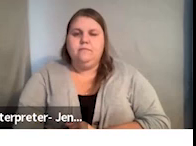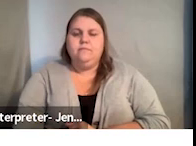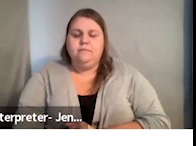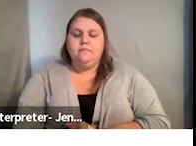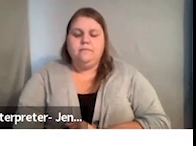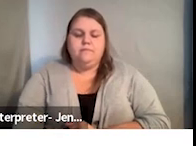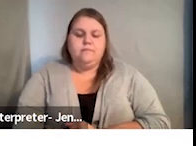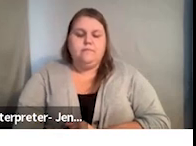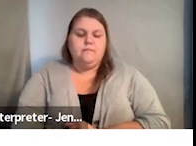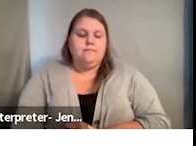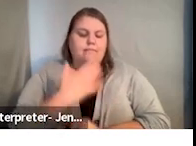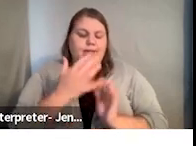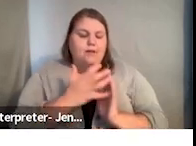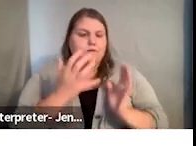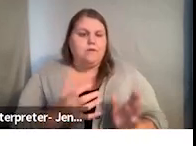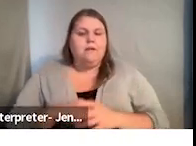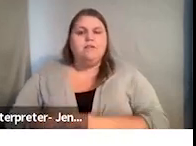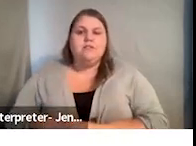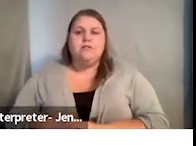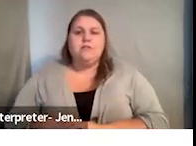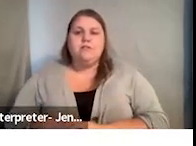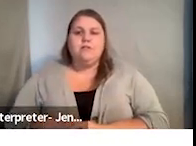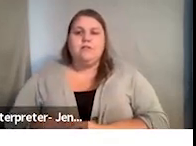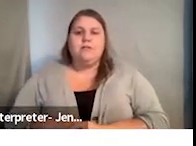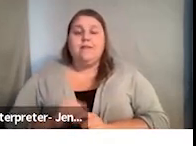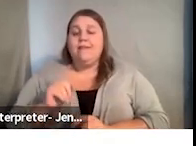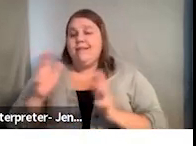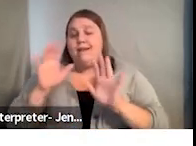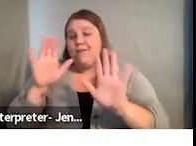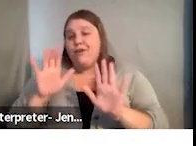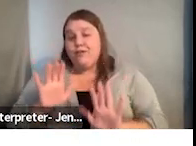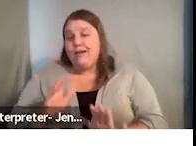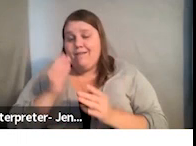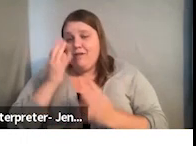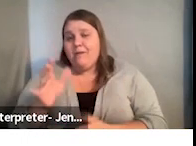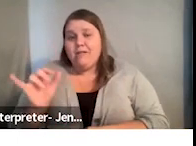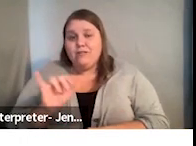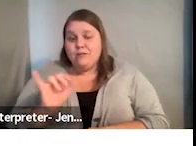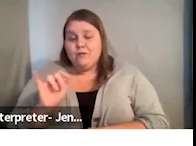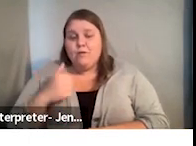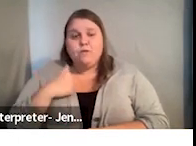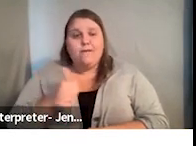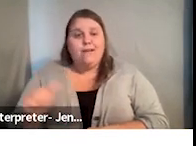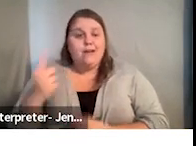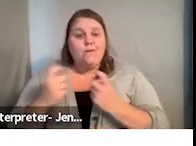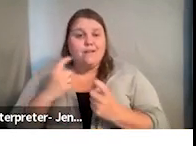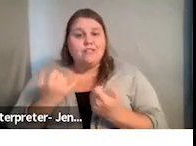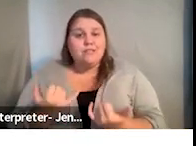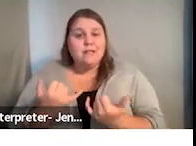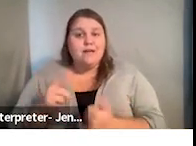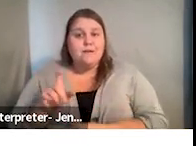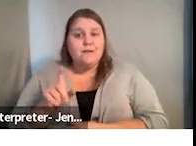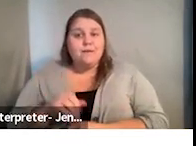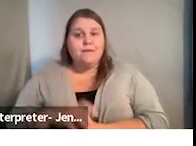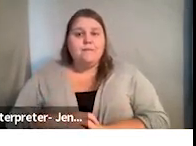Thank you so much. That was a lot of great information also. Do we have any questions for